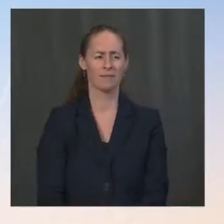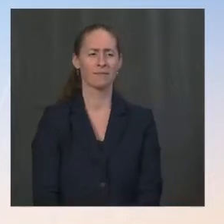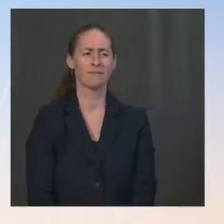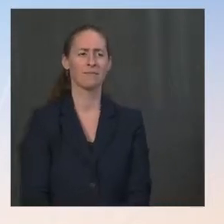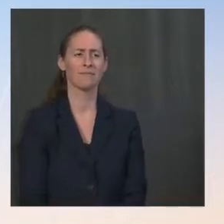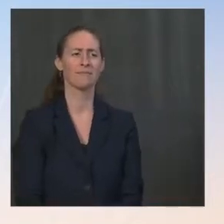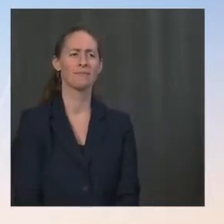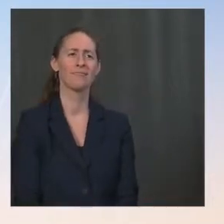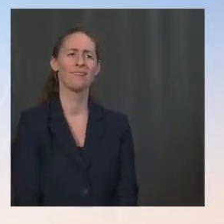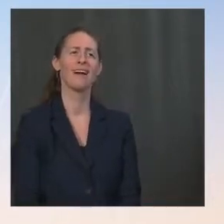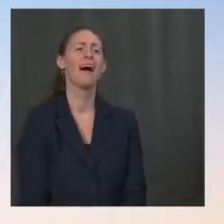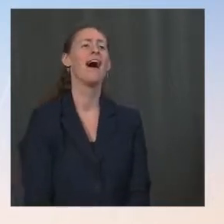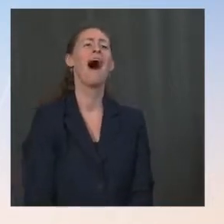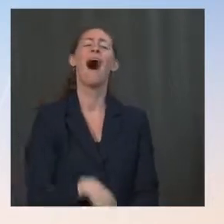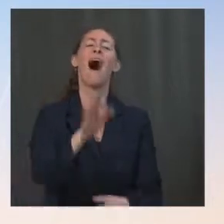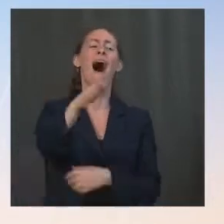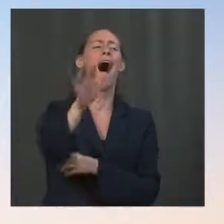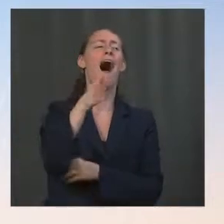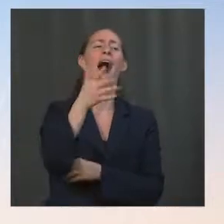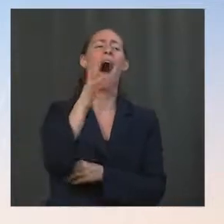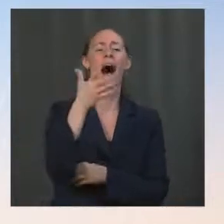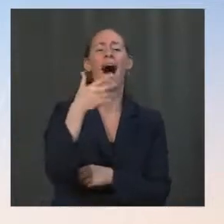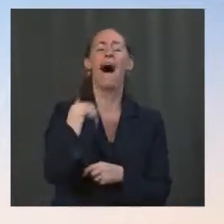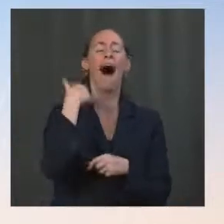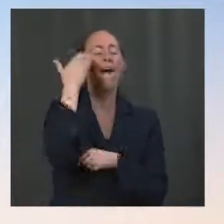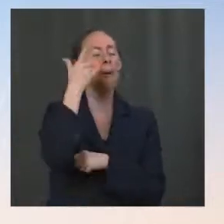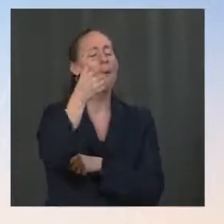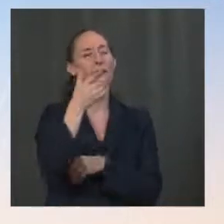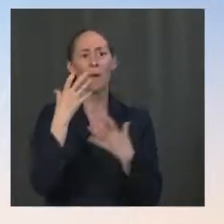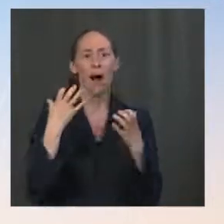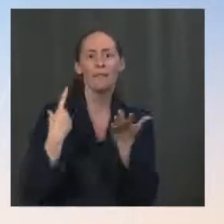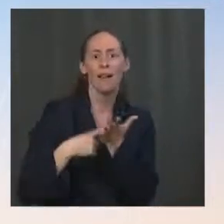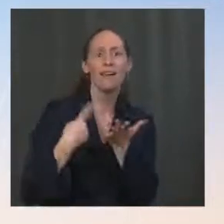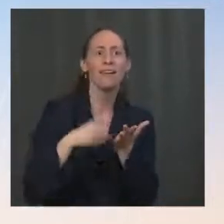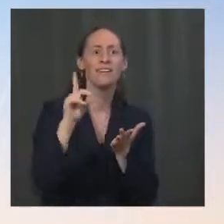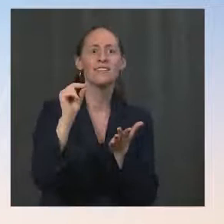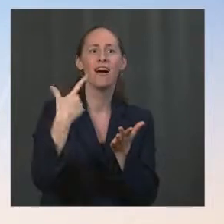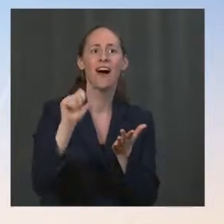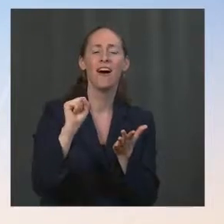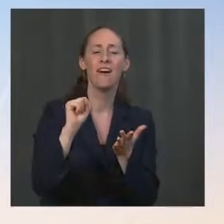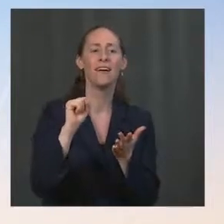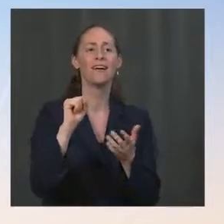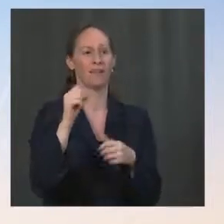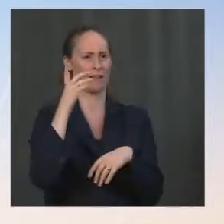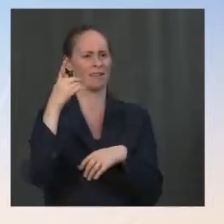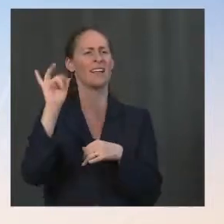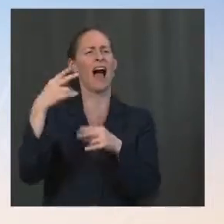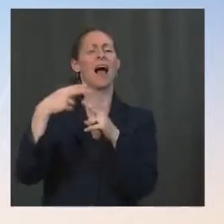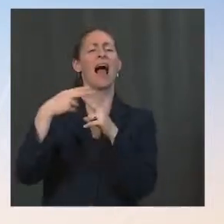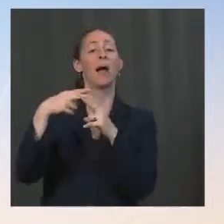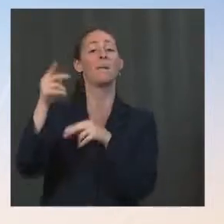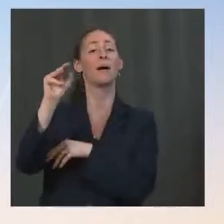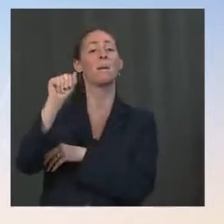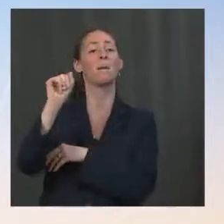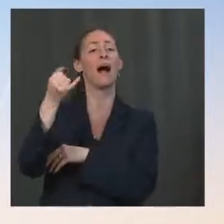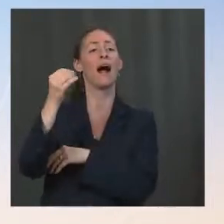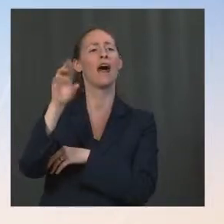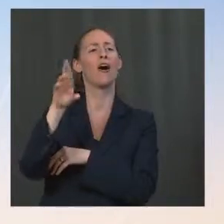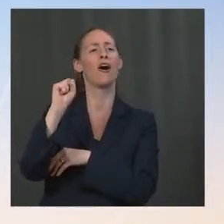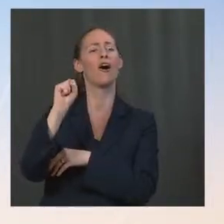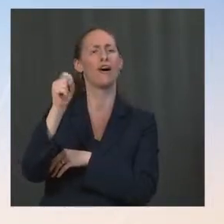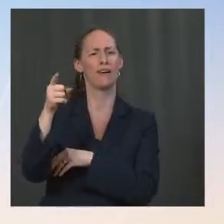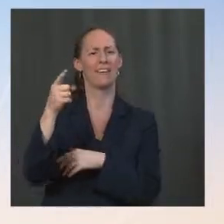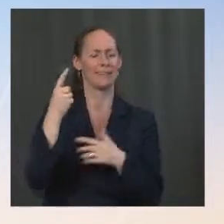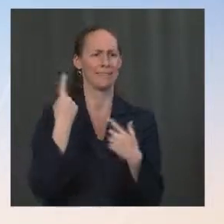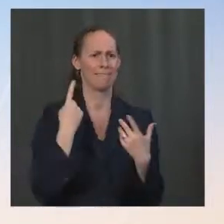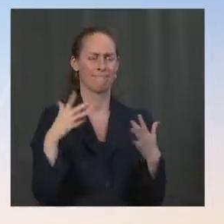that. As we've stated previously, Major has had some challenges adjusting to life in the White House. He has been receiving additional